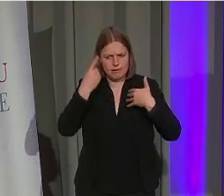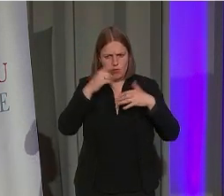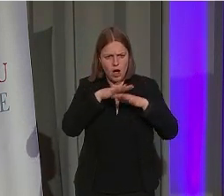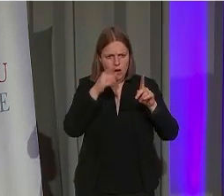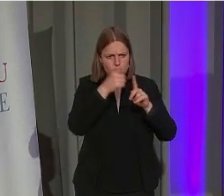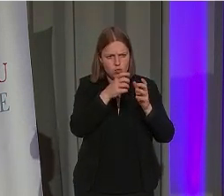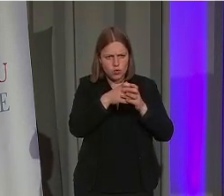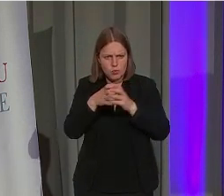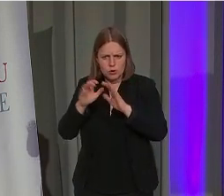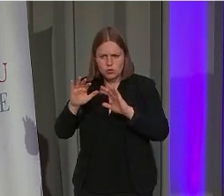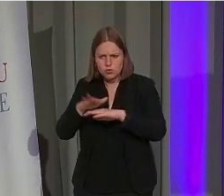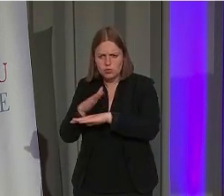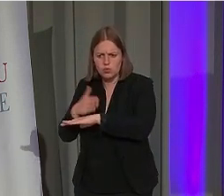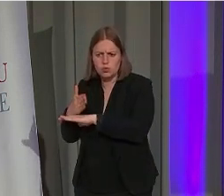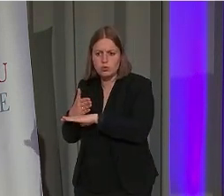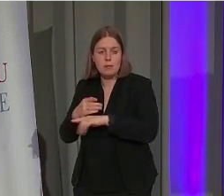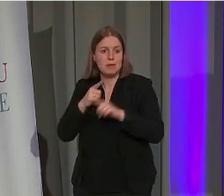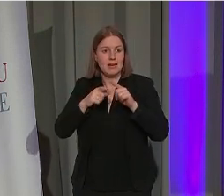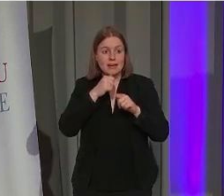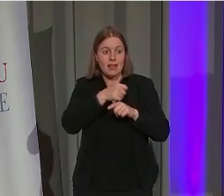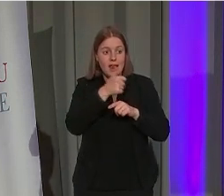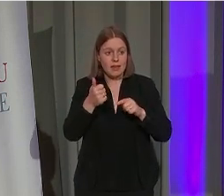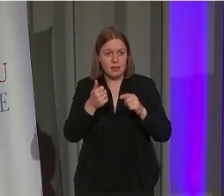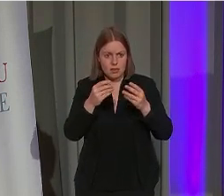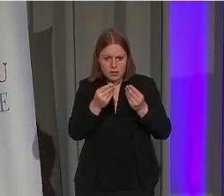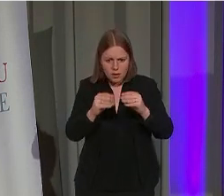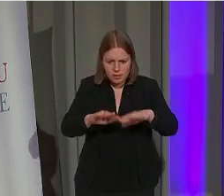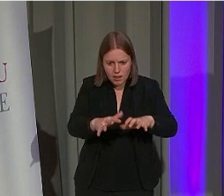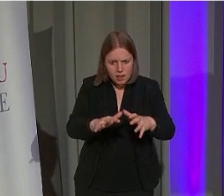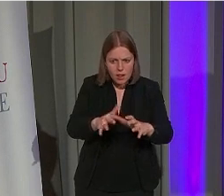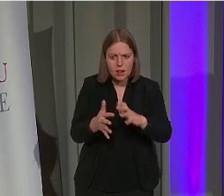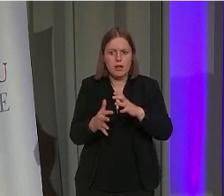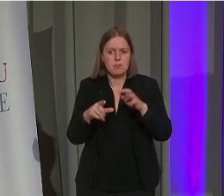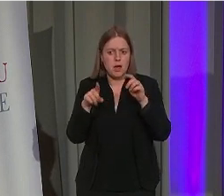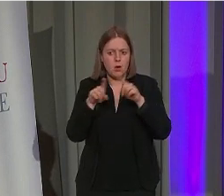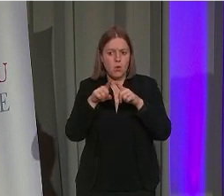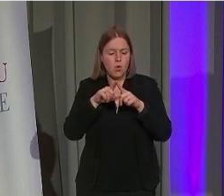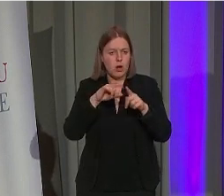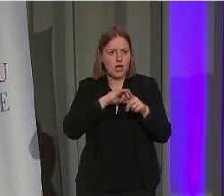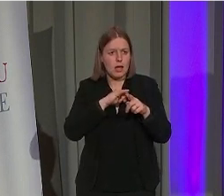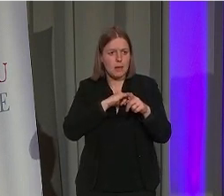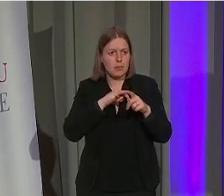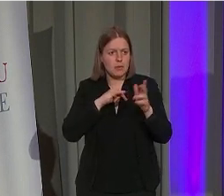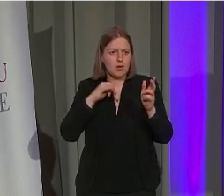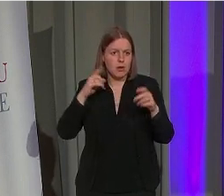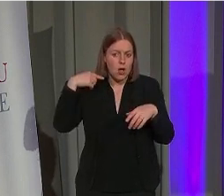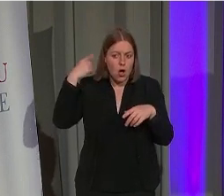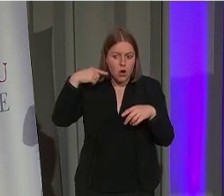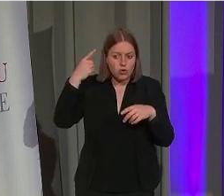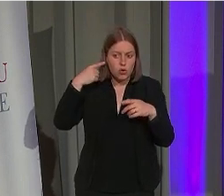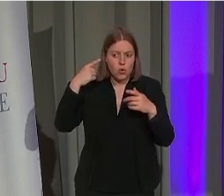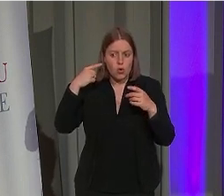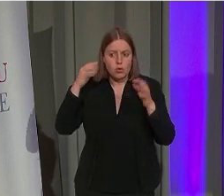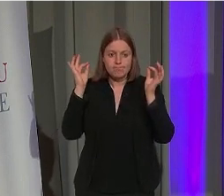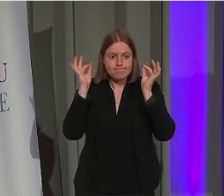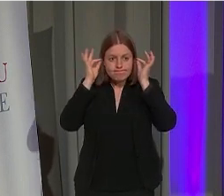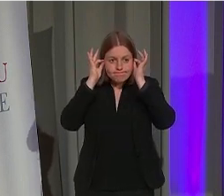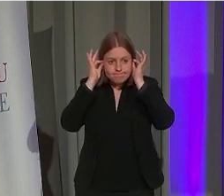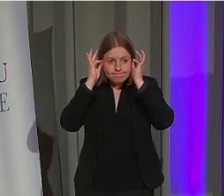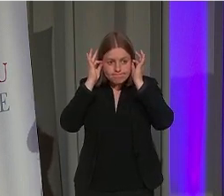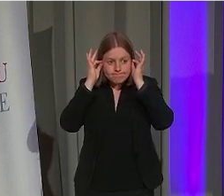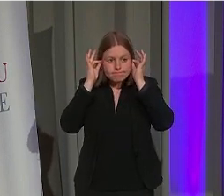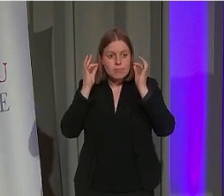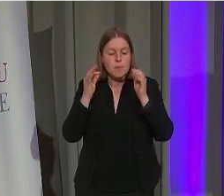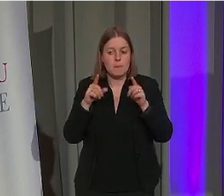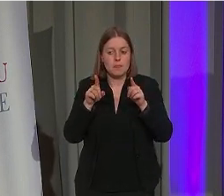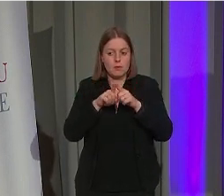building, showing the experience for all the target groups. We have tactile elements, but we also have an audio guide with